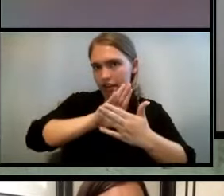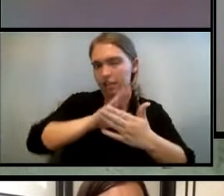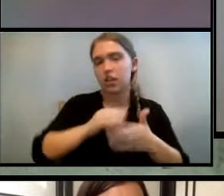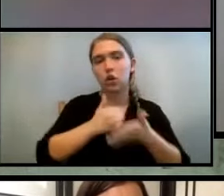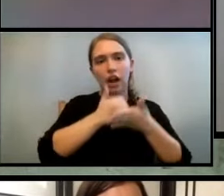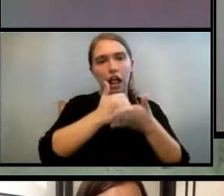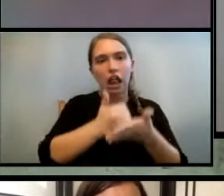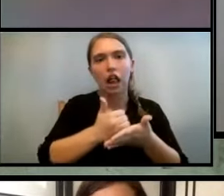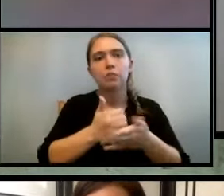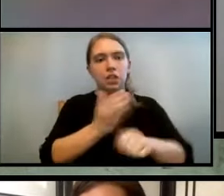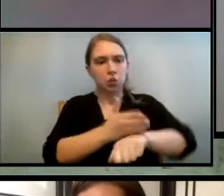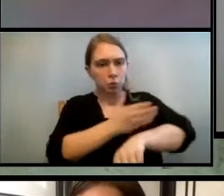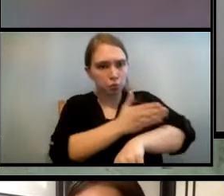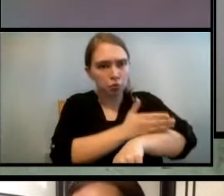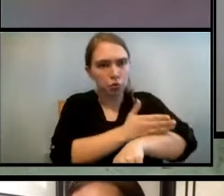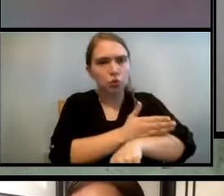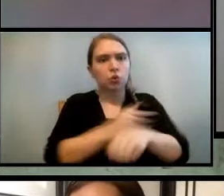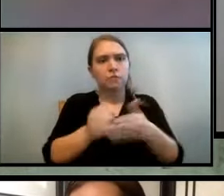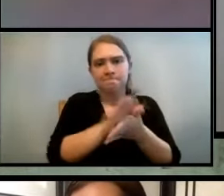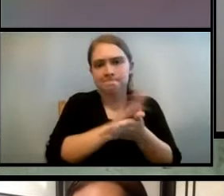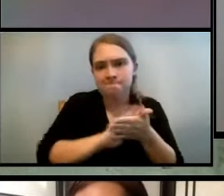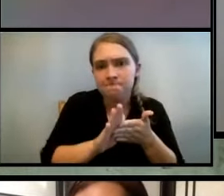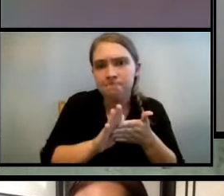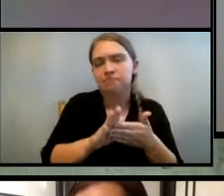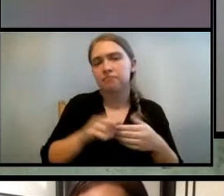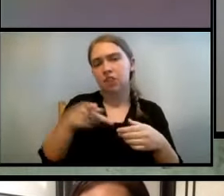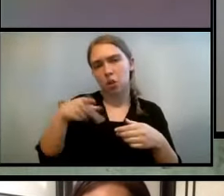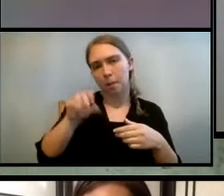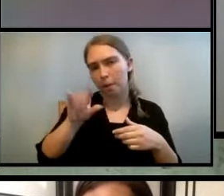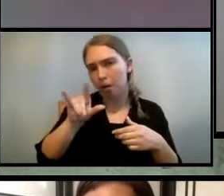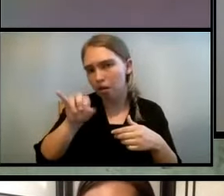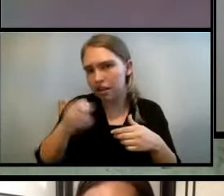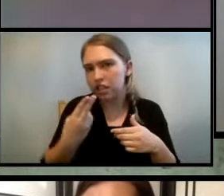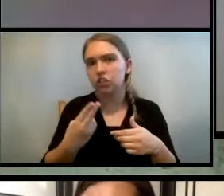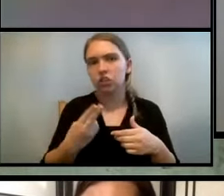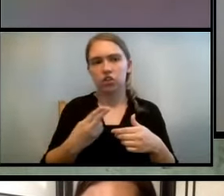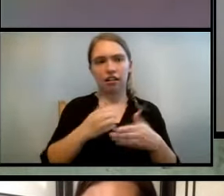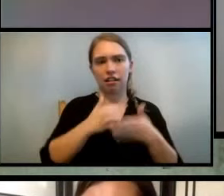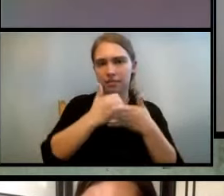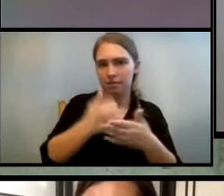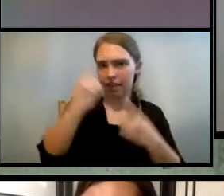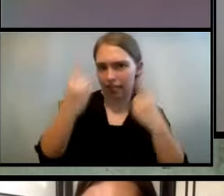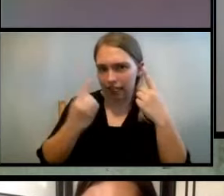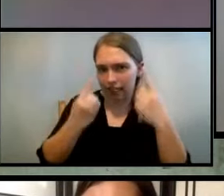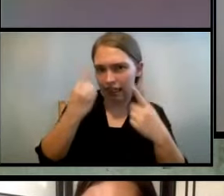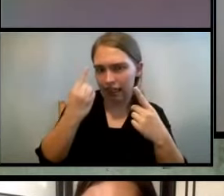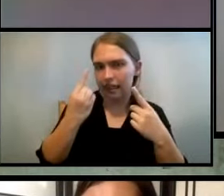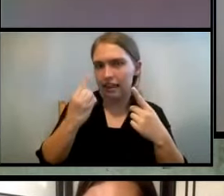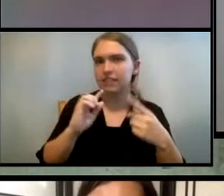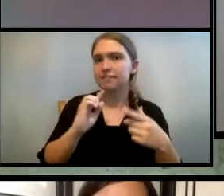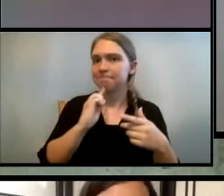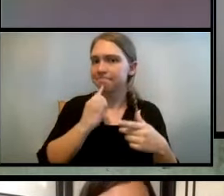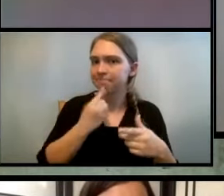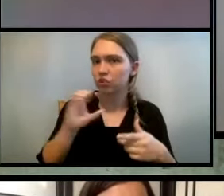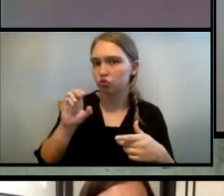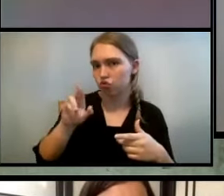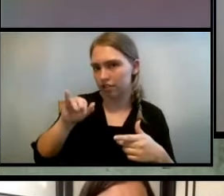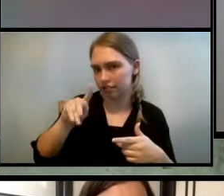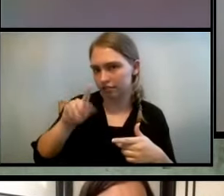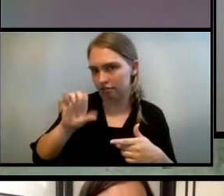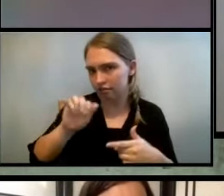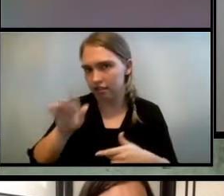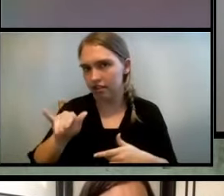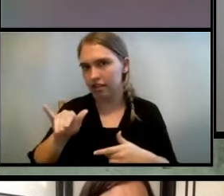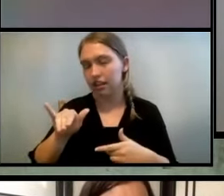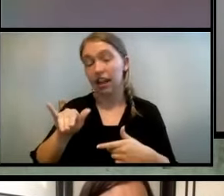you're helping create, you're thinking analytically and critically in ways that you also think when you are writing. And that